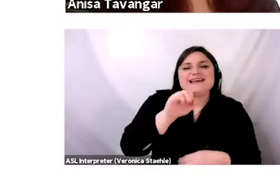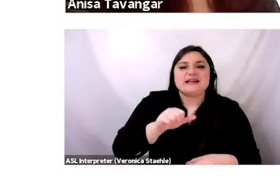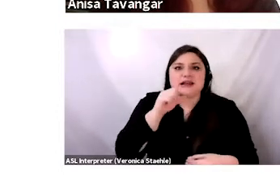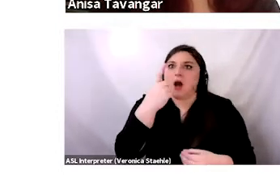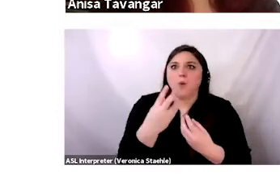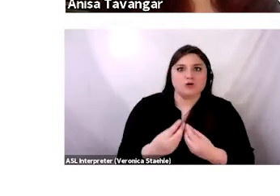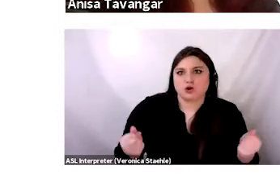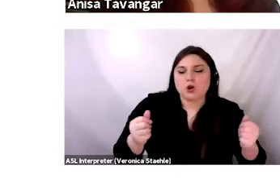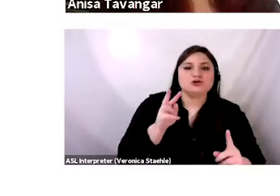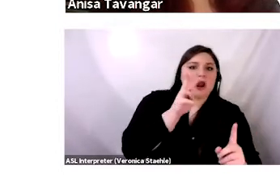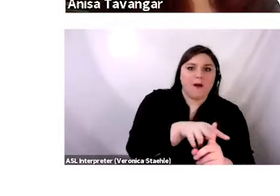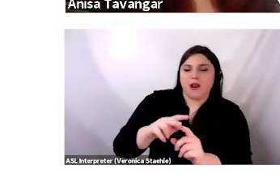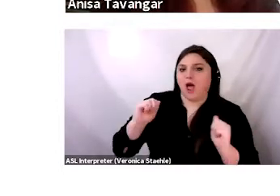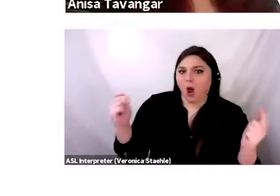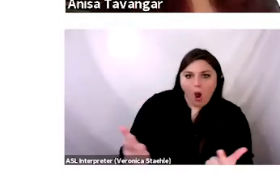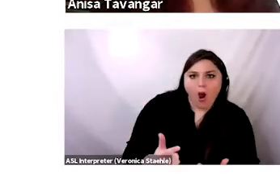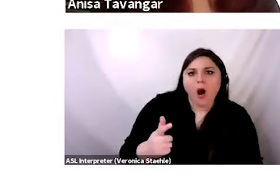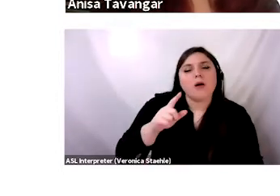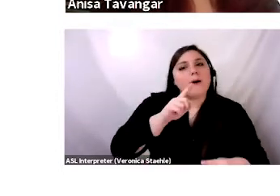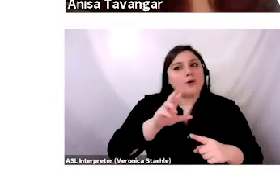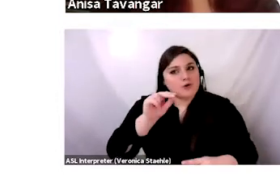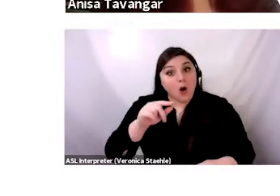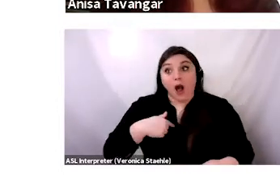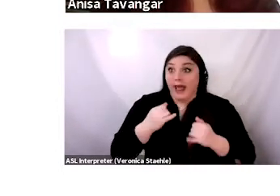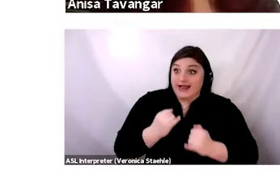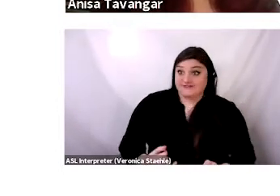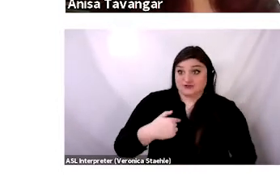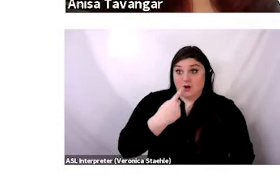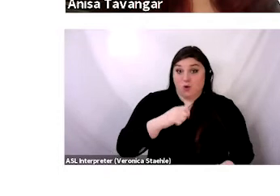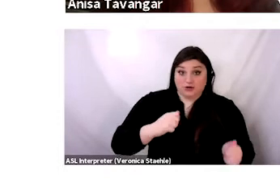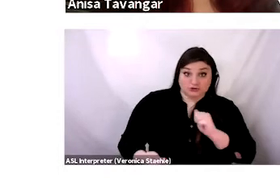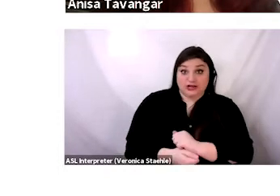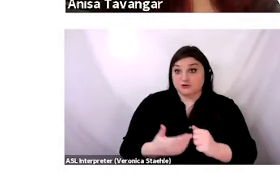is definitely not a prescriptive process. So there is not a one-size-fits-all